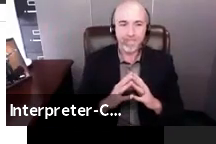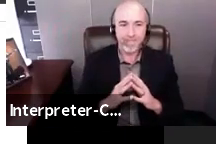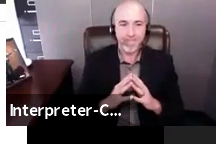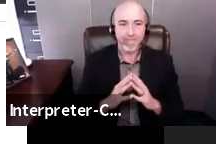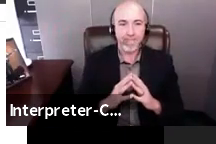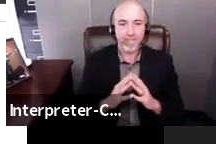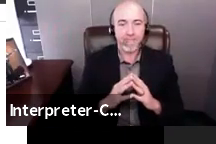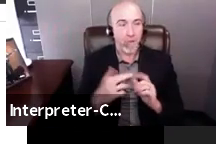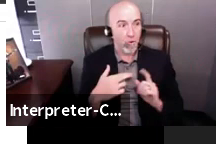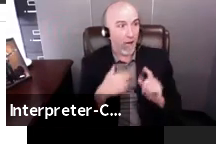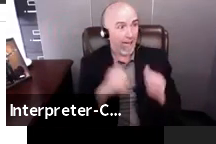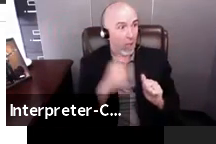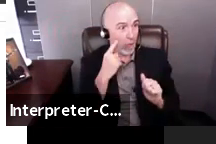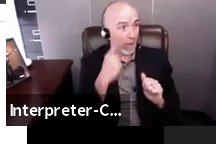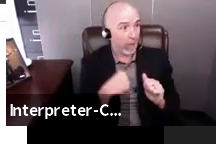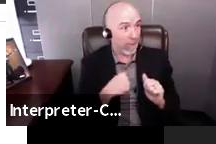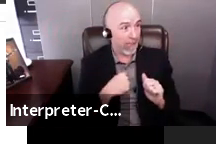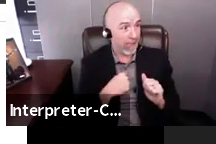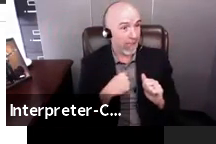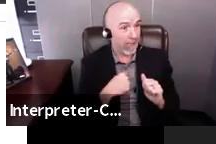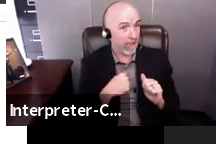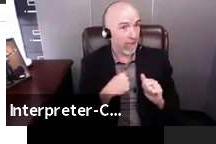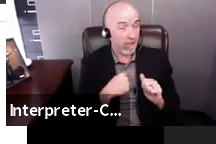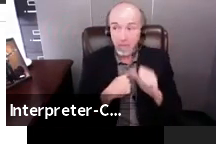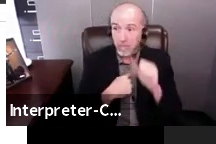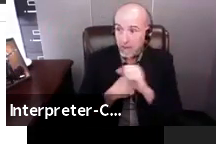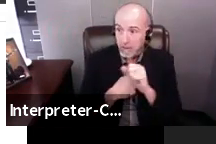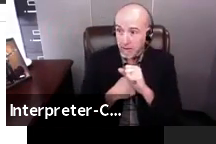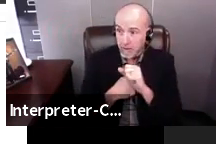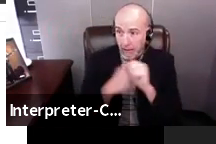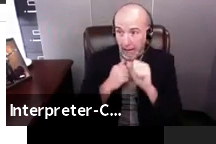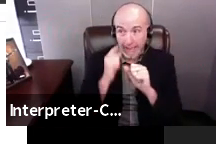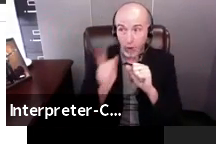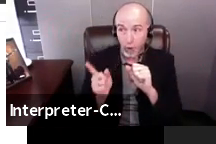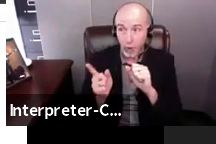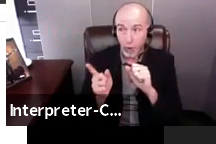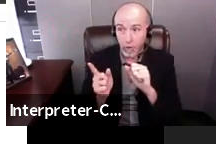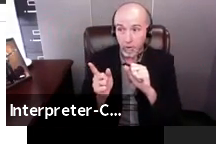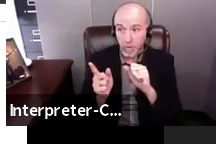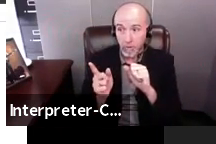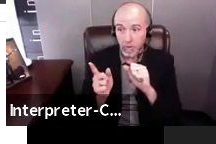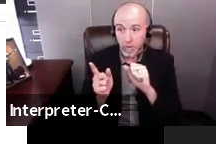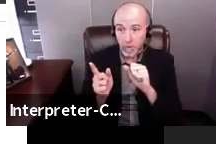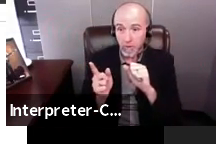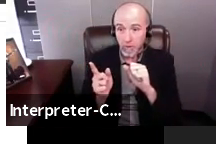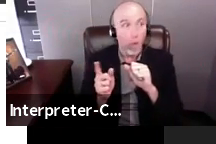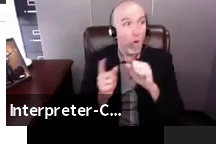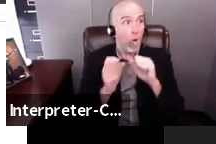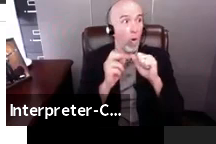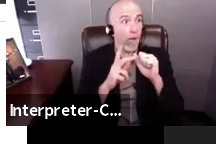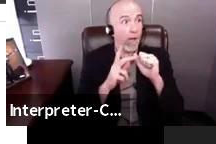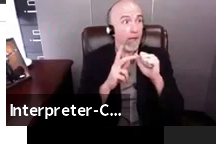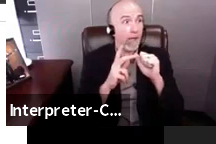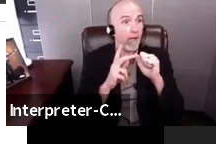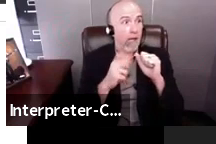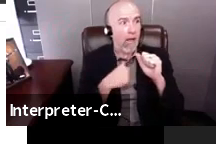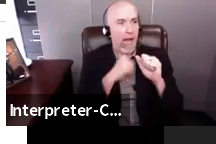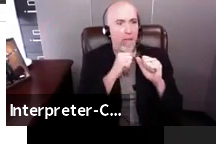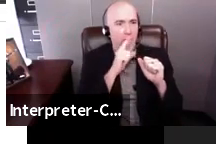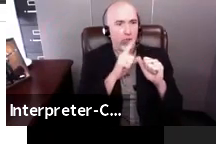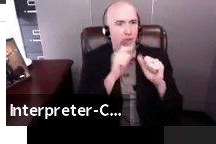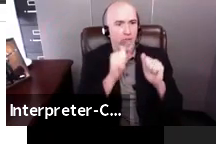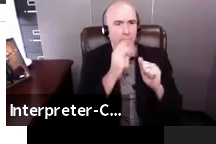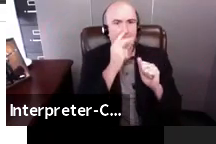Randy, can you hear me? Yes, ma'am. I can hear you. Okay. I'm not sure if you can see